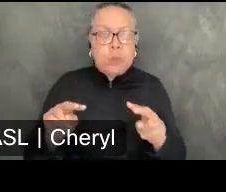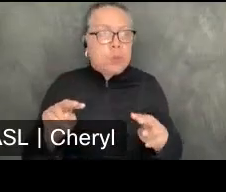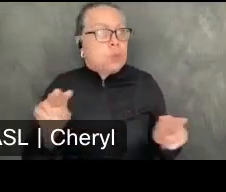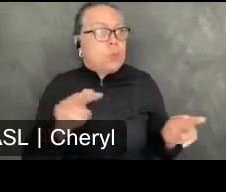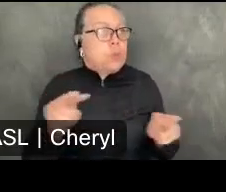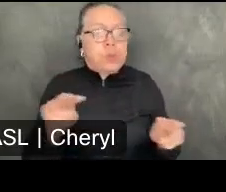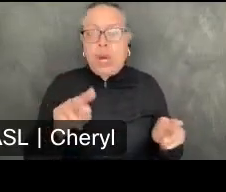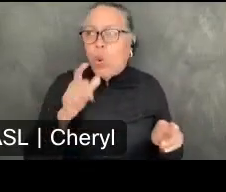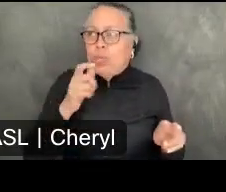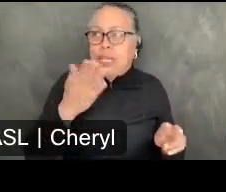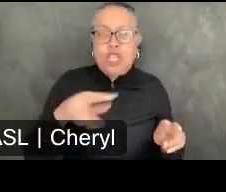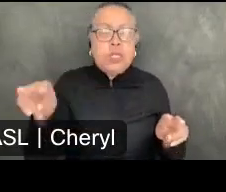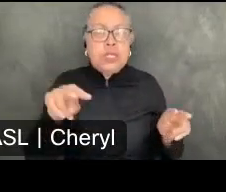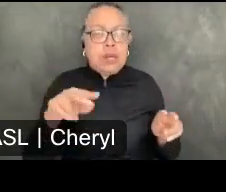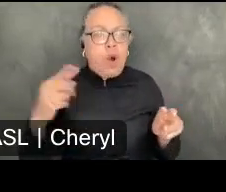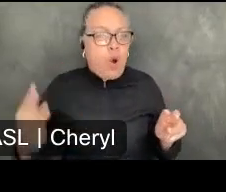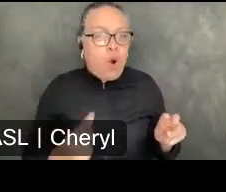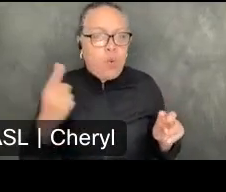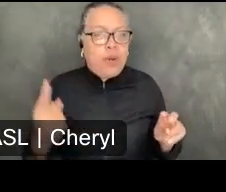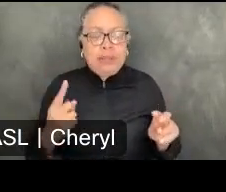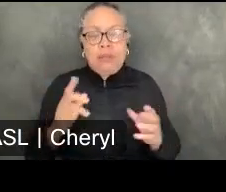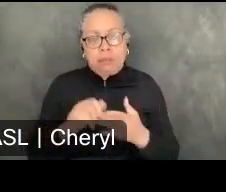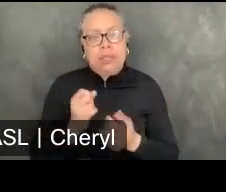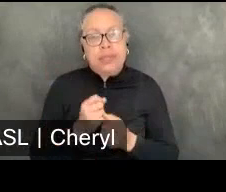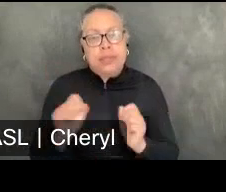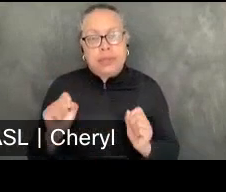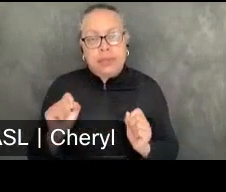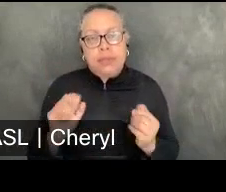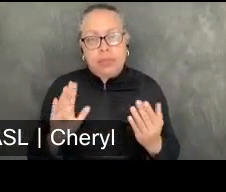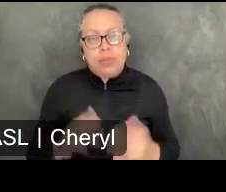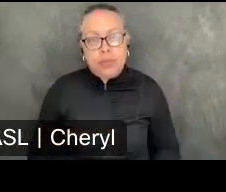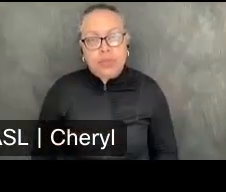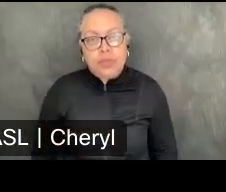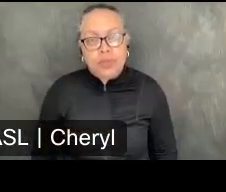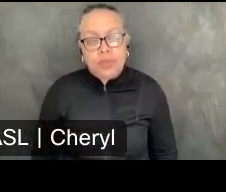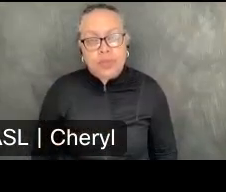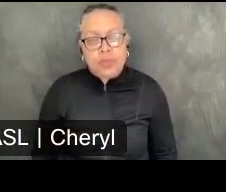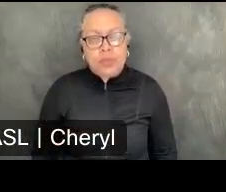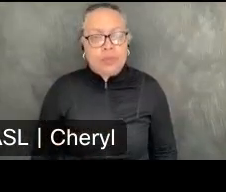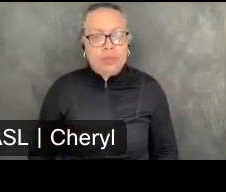who's around is a safety method. We don't want to